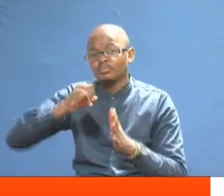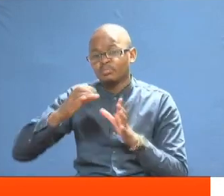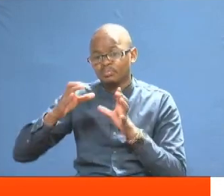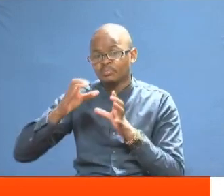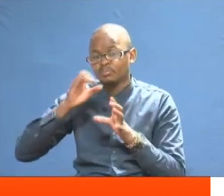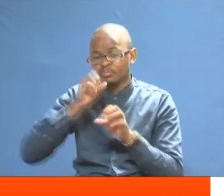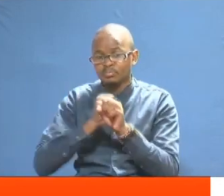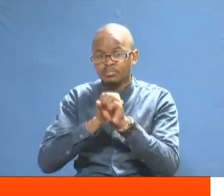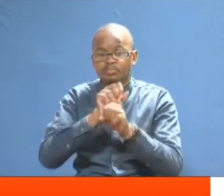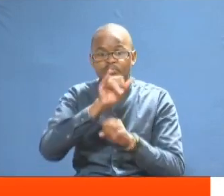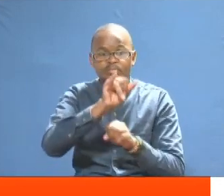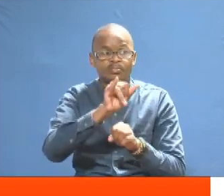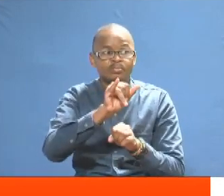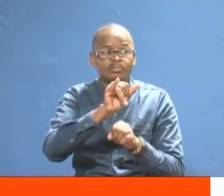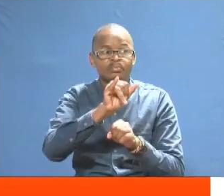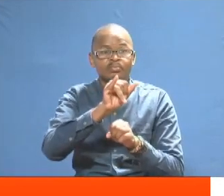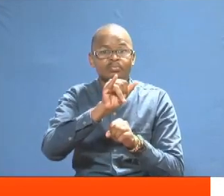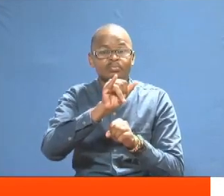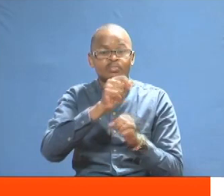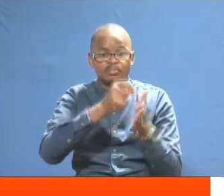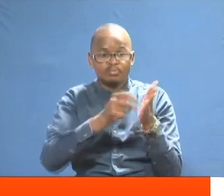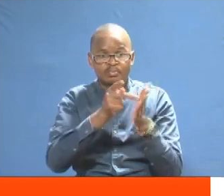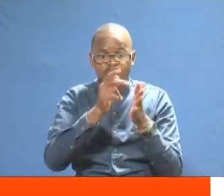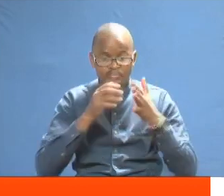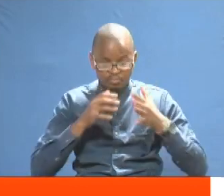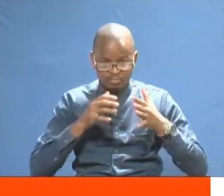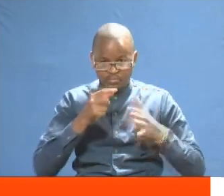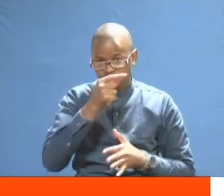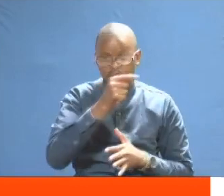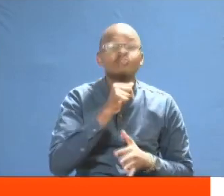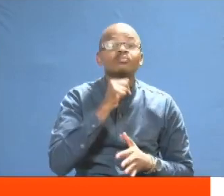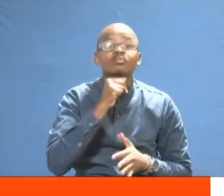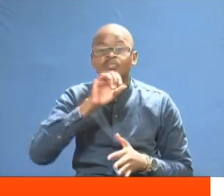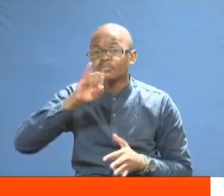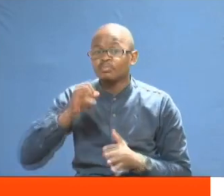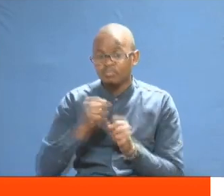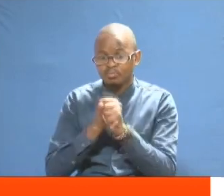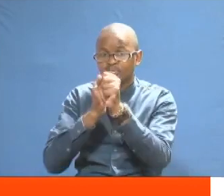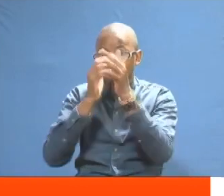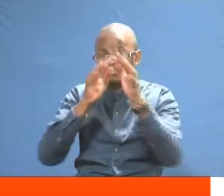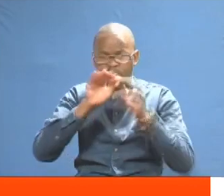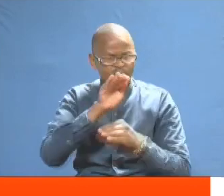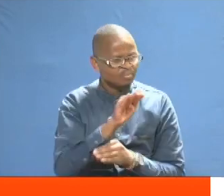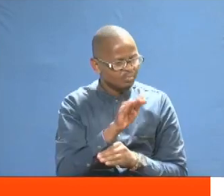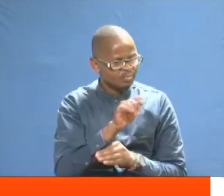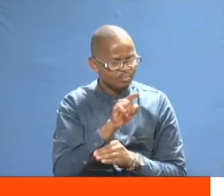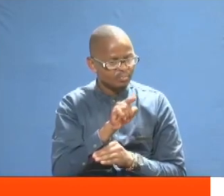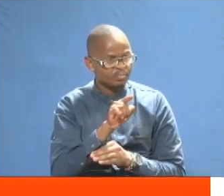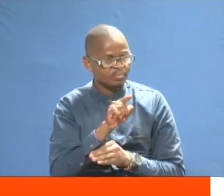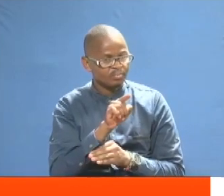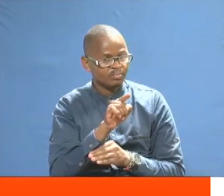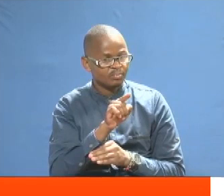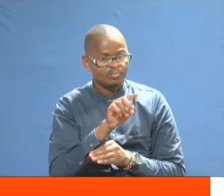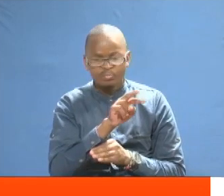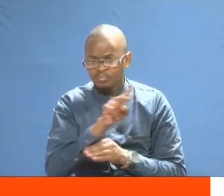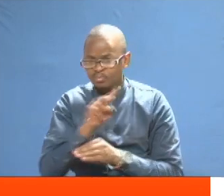Party is funded by taxpayers' money. Any Kenyan, not even a Jubilee supporter, can ask, can